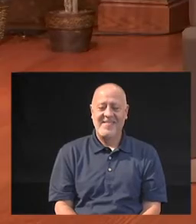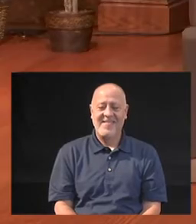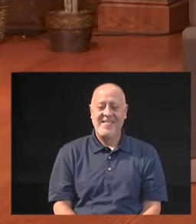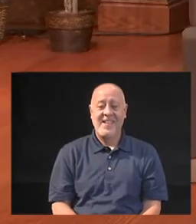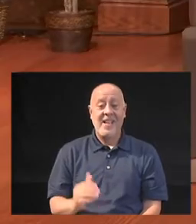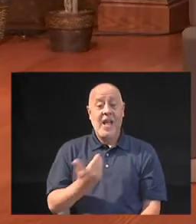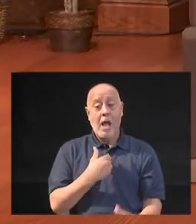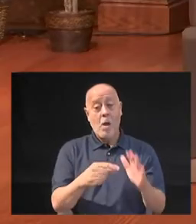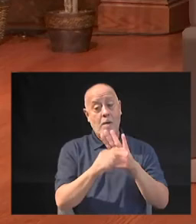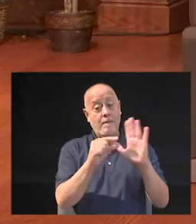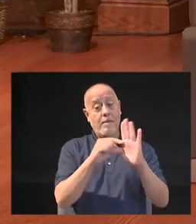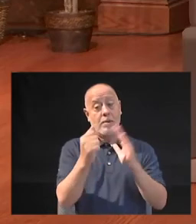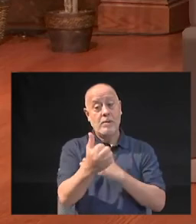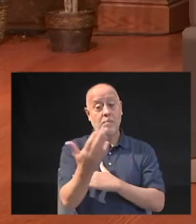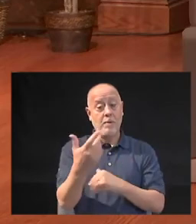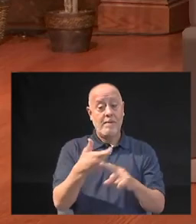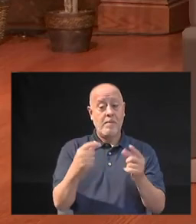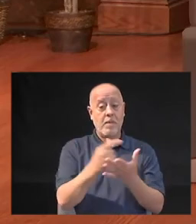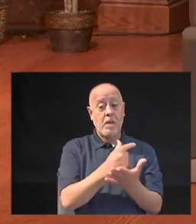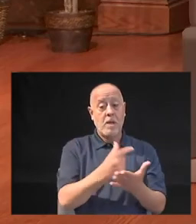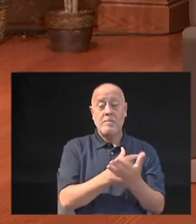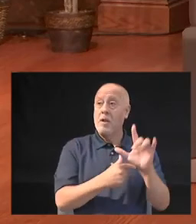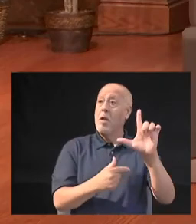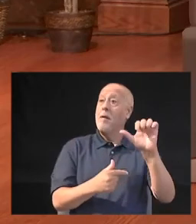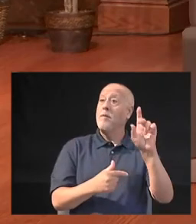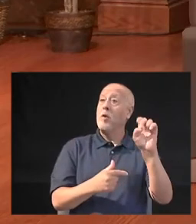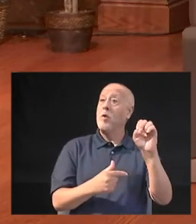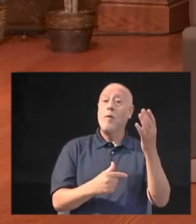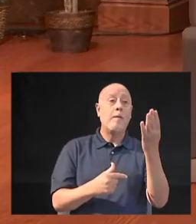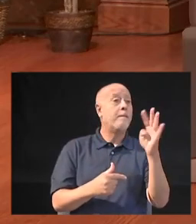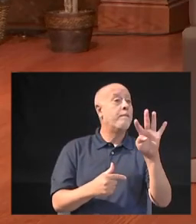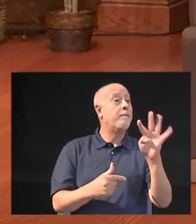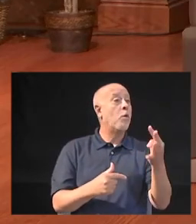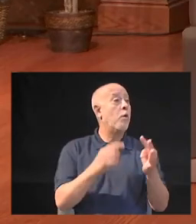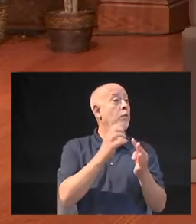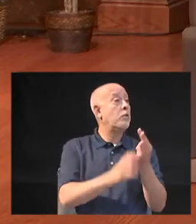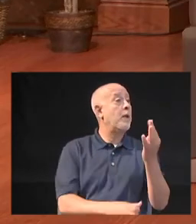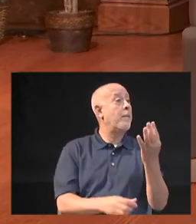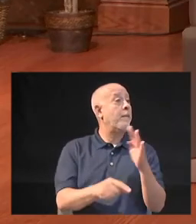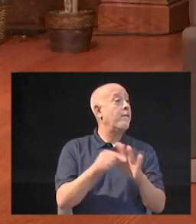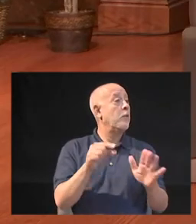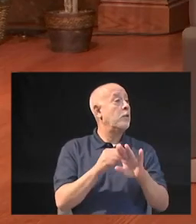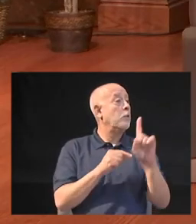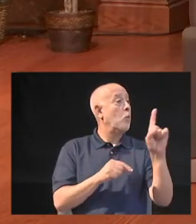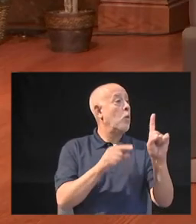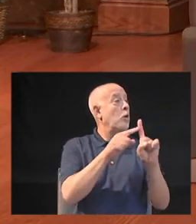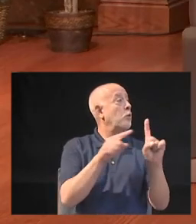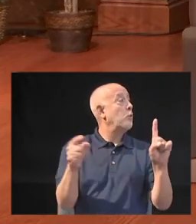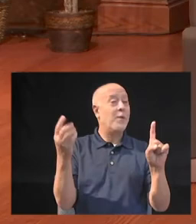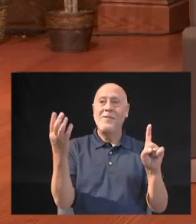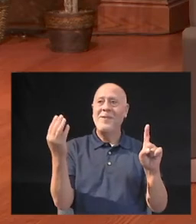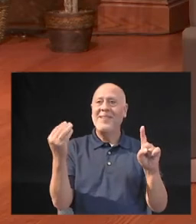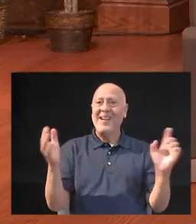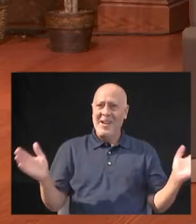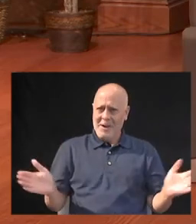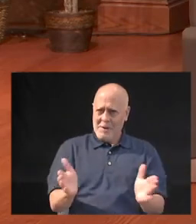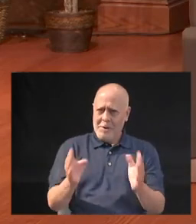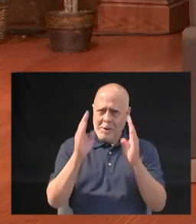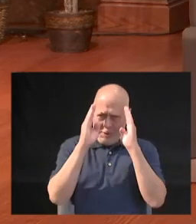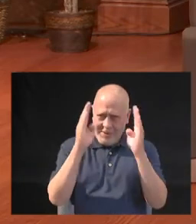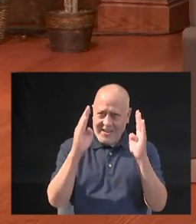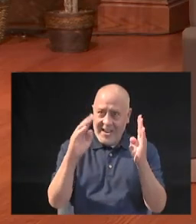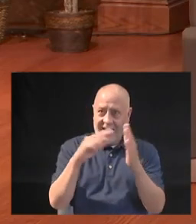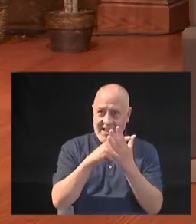Our scripture reading this week is from the Gospel of Luke. It's the fourth chapter, verses 1 through 14. And I encourage you to hear these